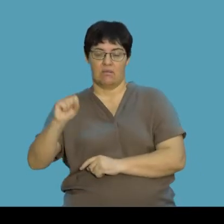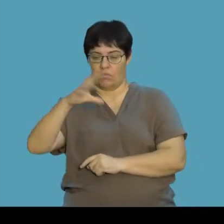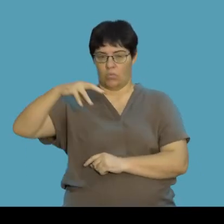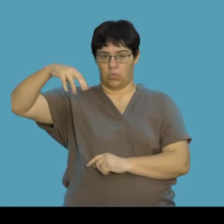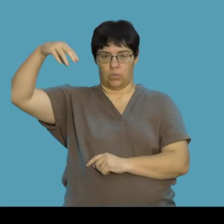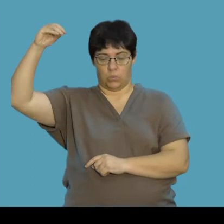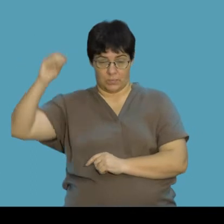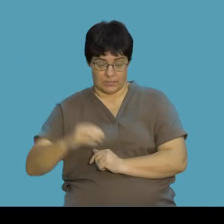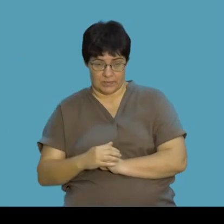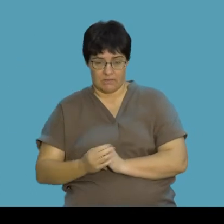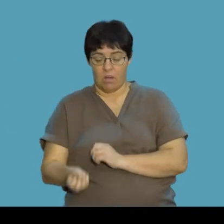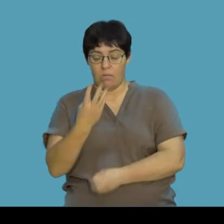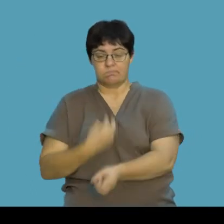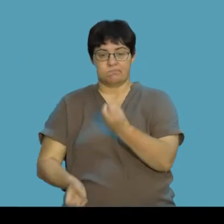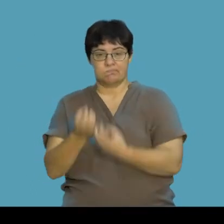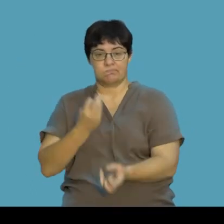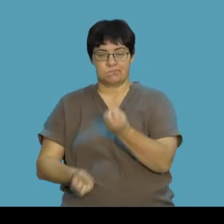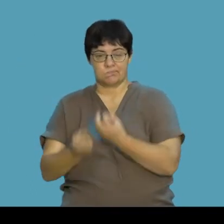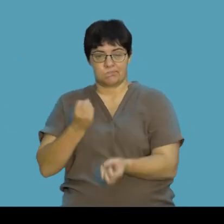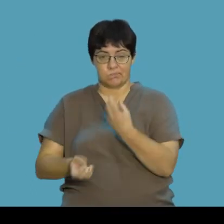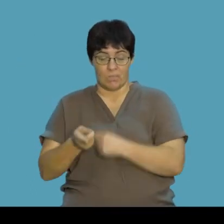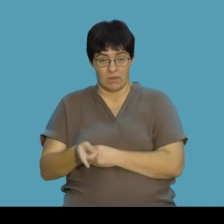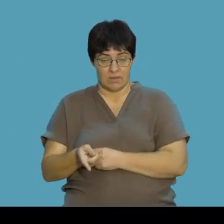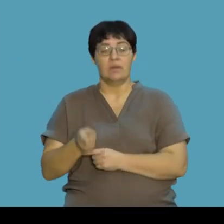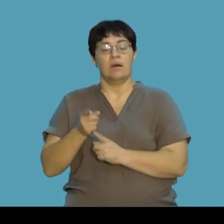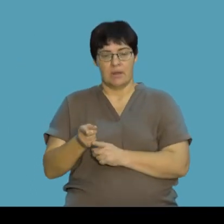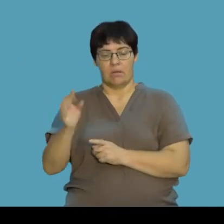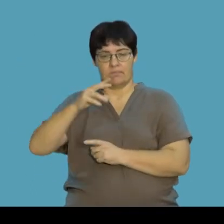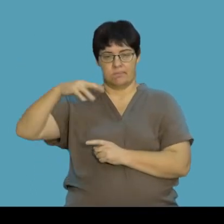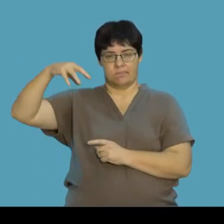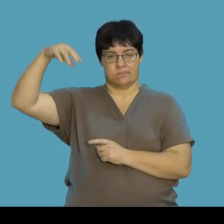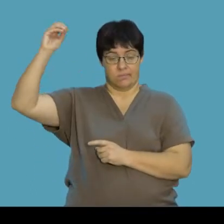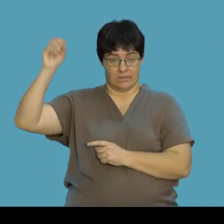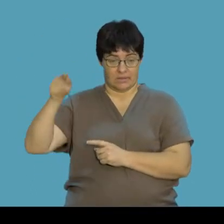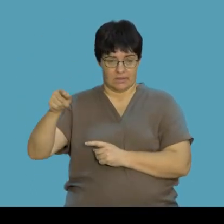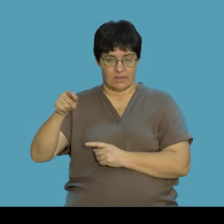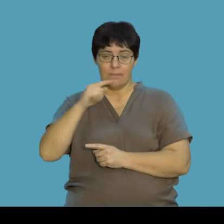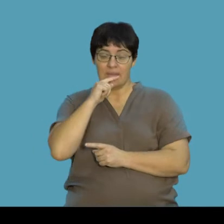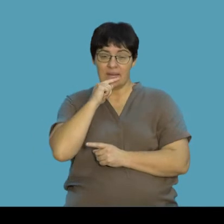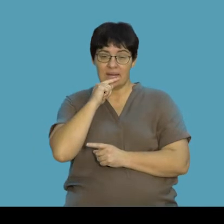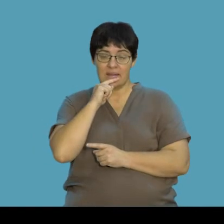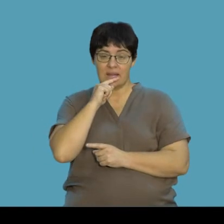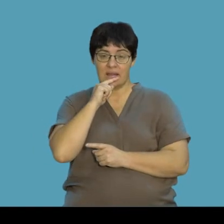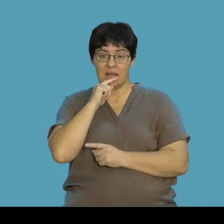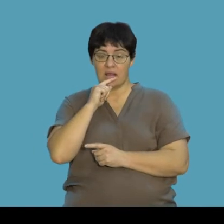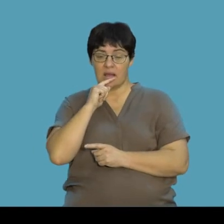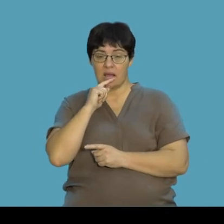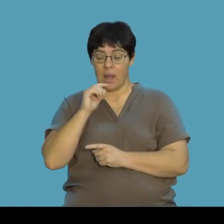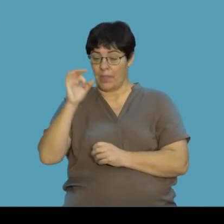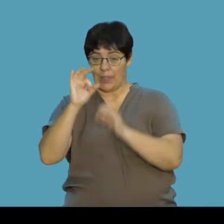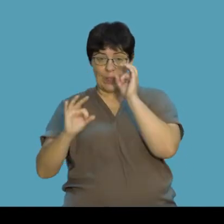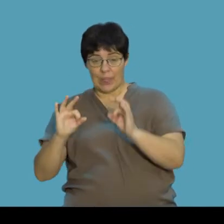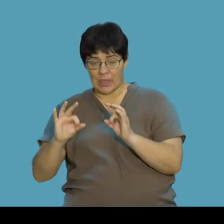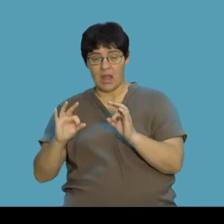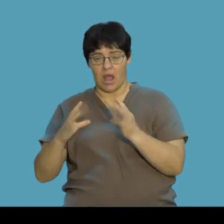vaporizes. Now, if it boils or evaporates, it simply means that now the forces between these particles